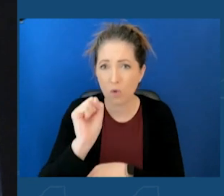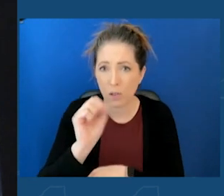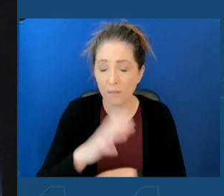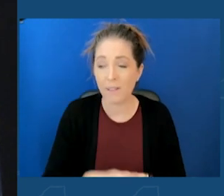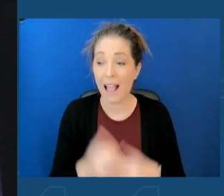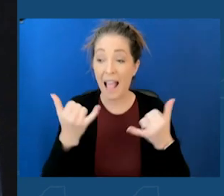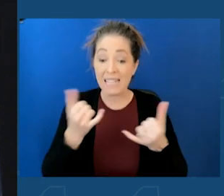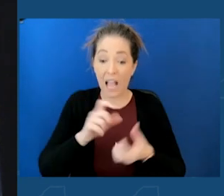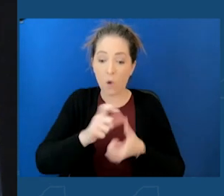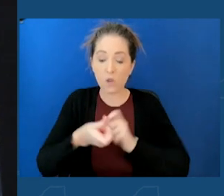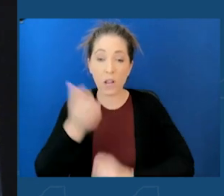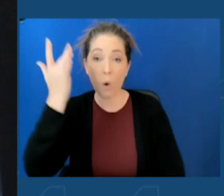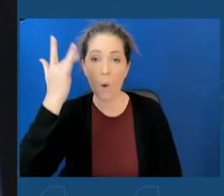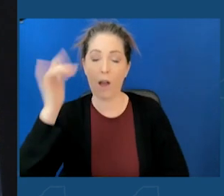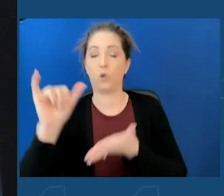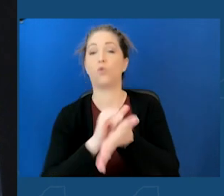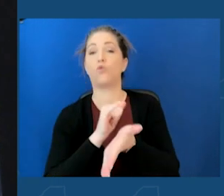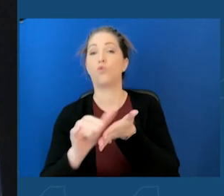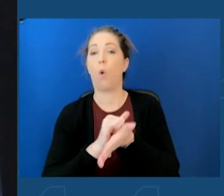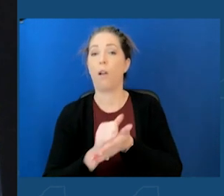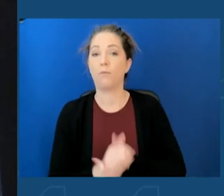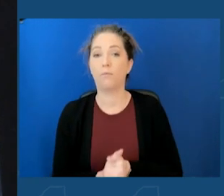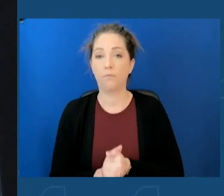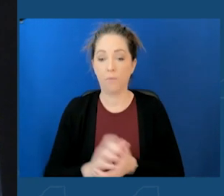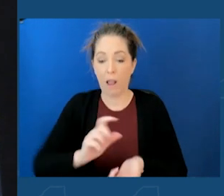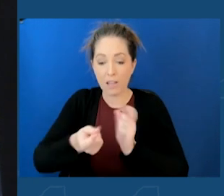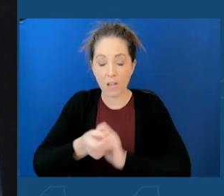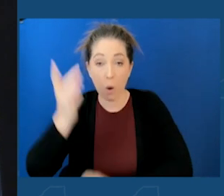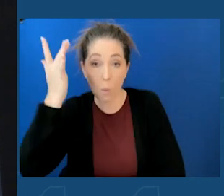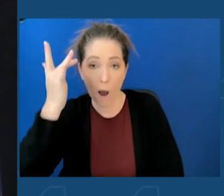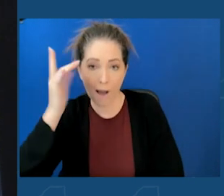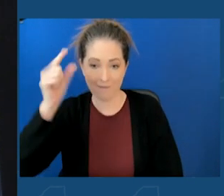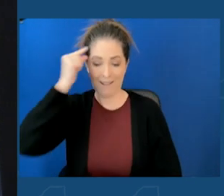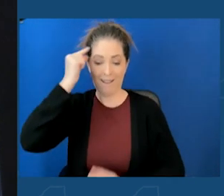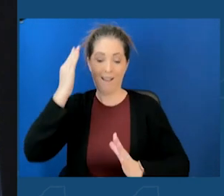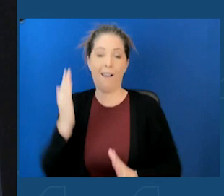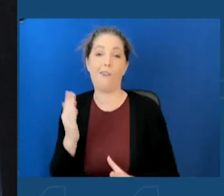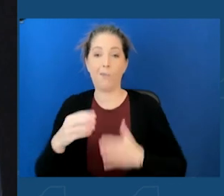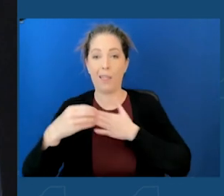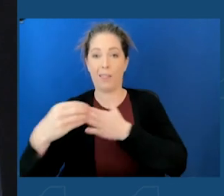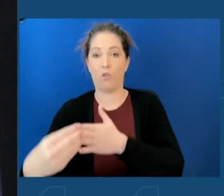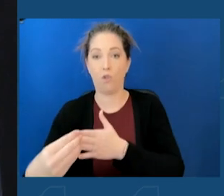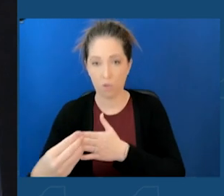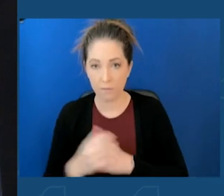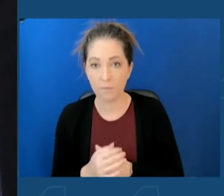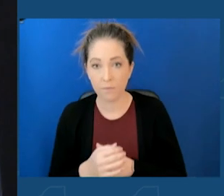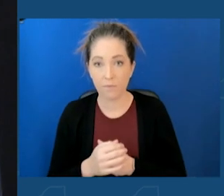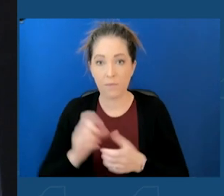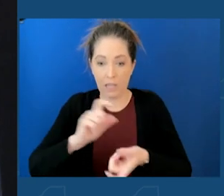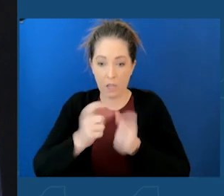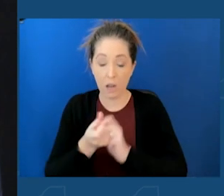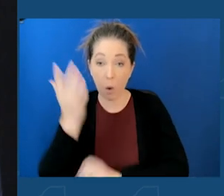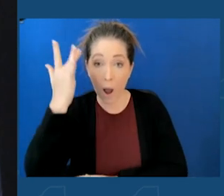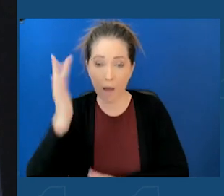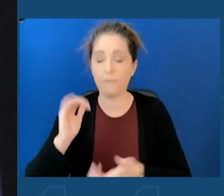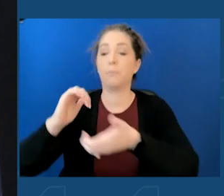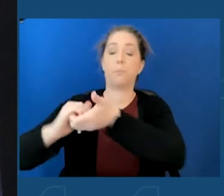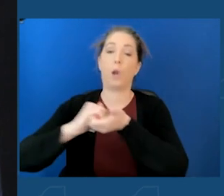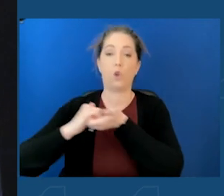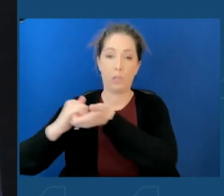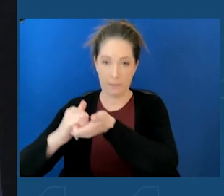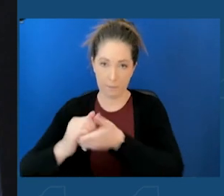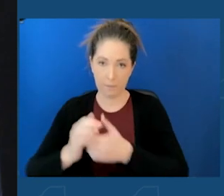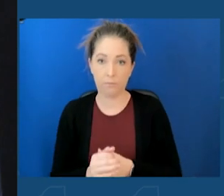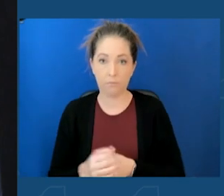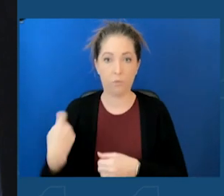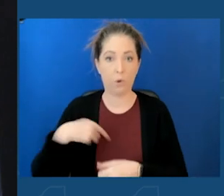It's changing because of leadership, Governor Hochul's leadership, and it's changing because of partnerships. We have been